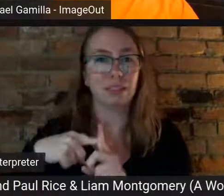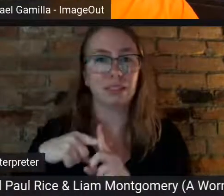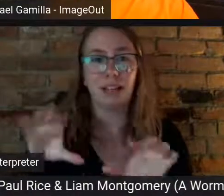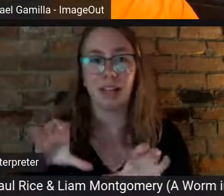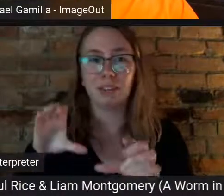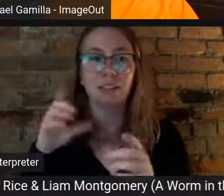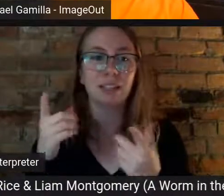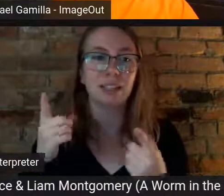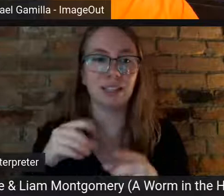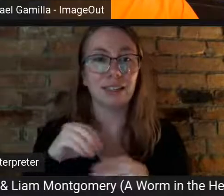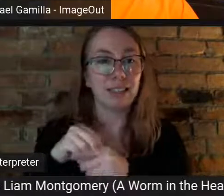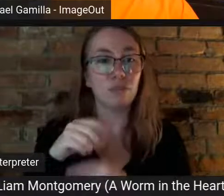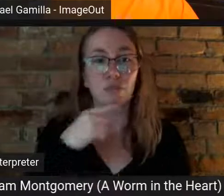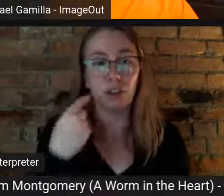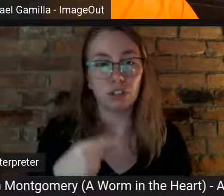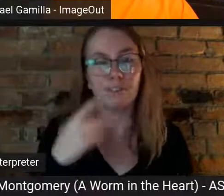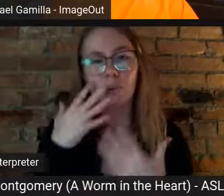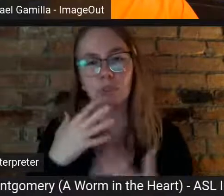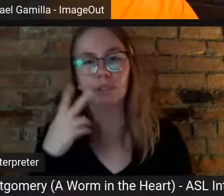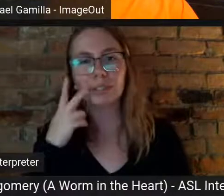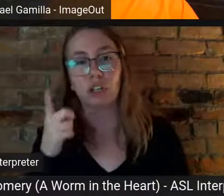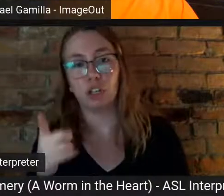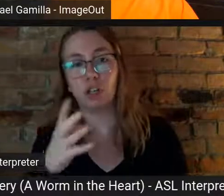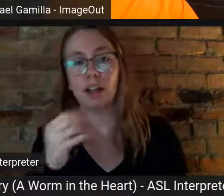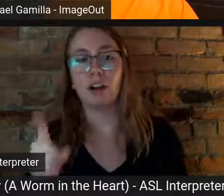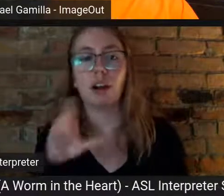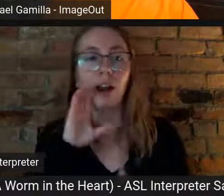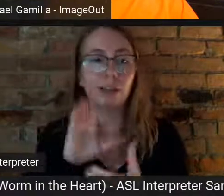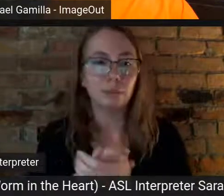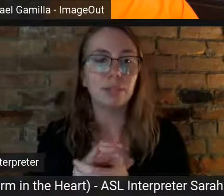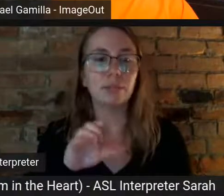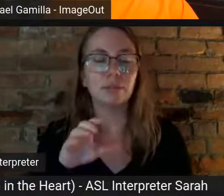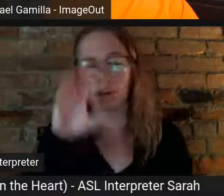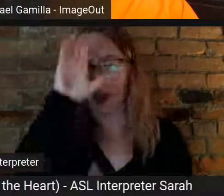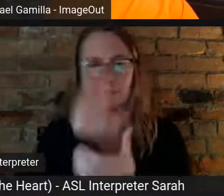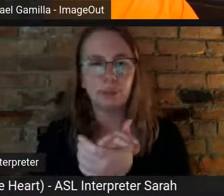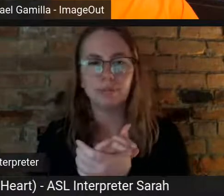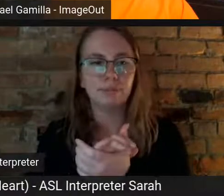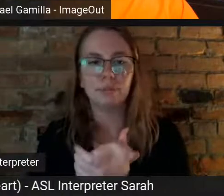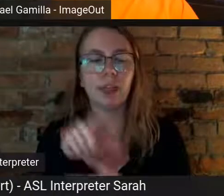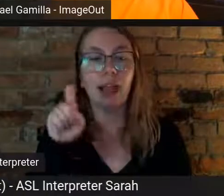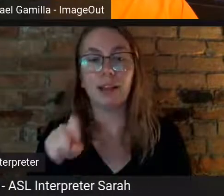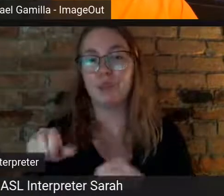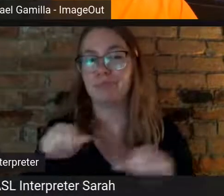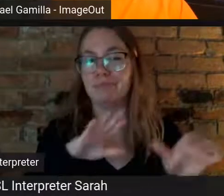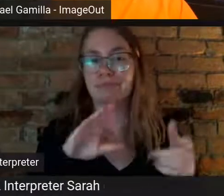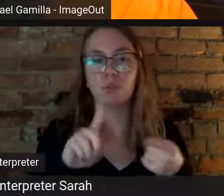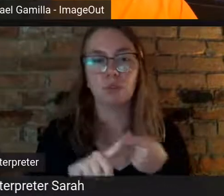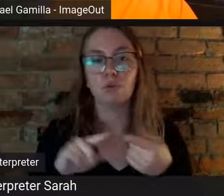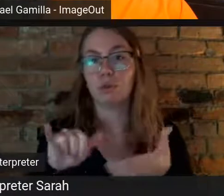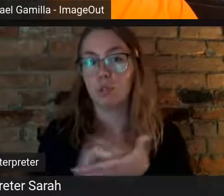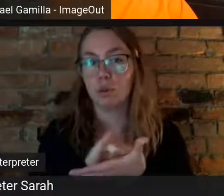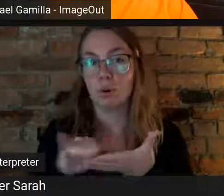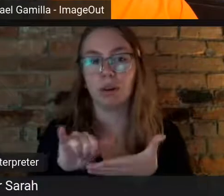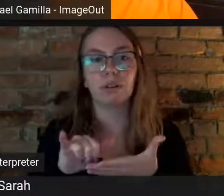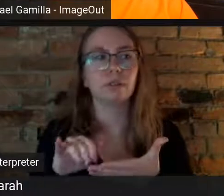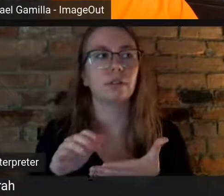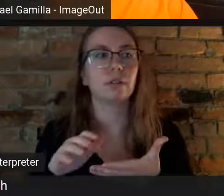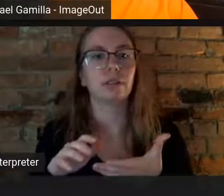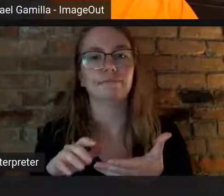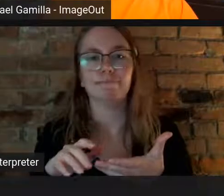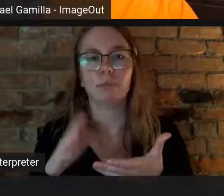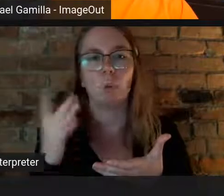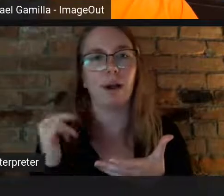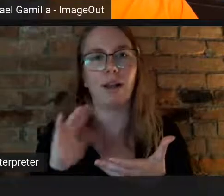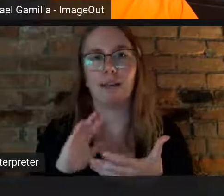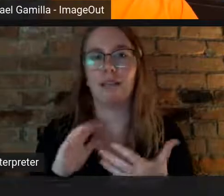you see in the film, her and her husband had to seek asylum in New York because it just got too dangerous and their lives were very much so